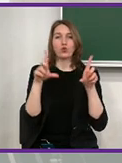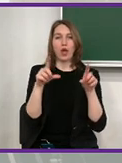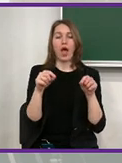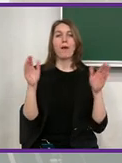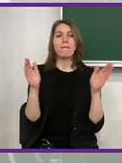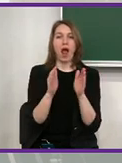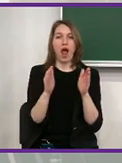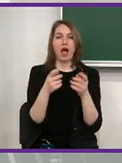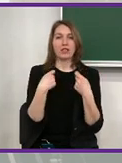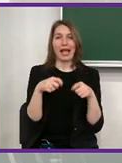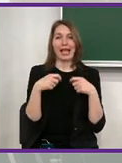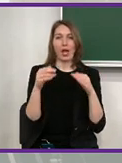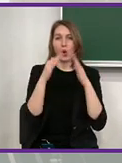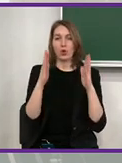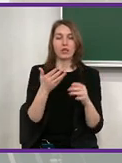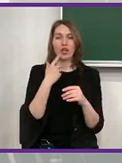like Narvesen, for example.